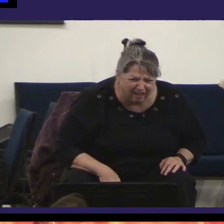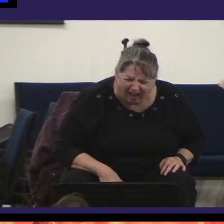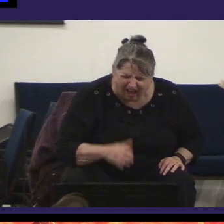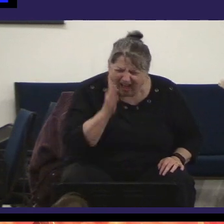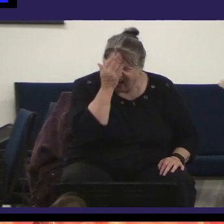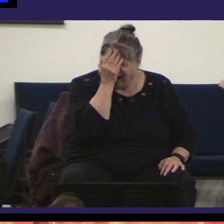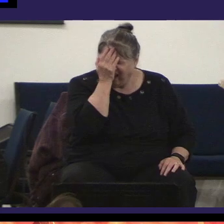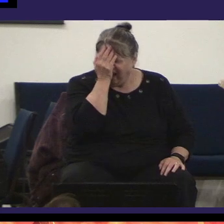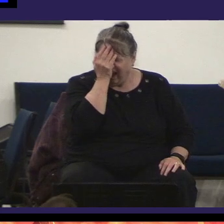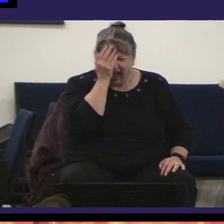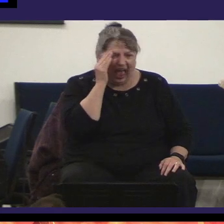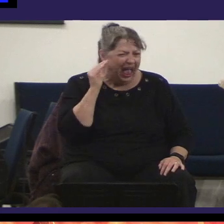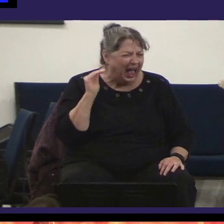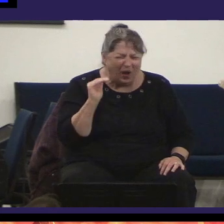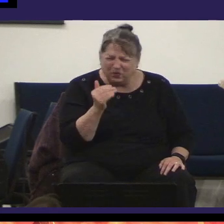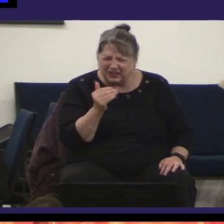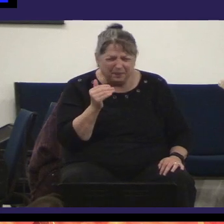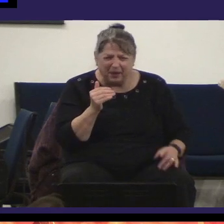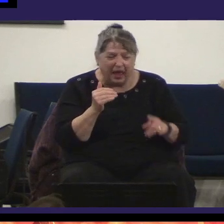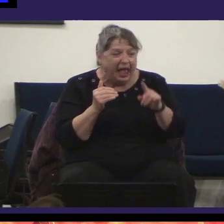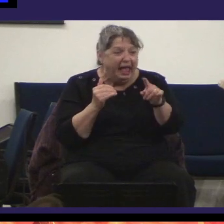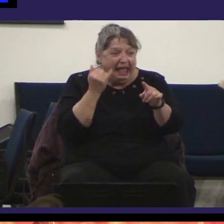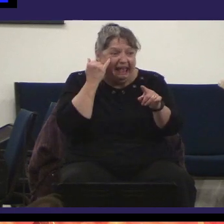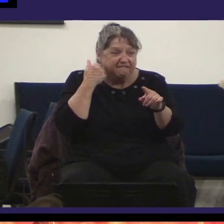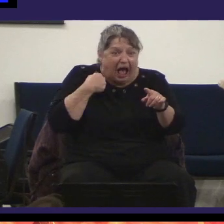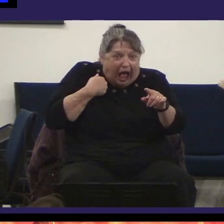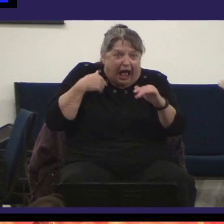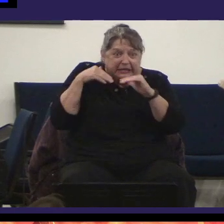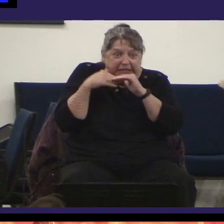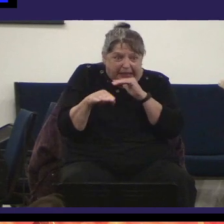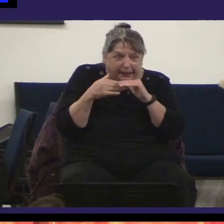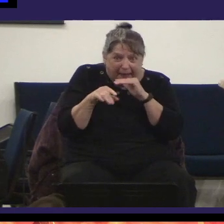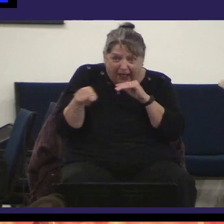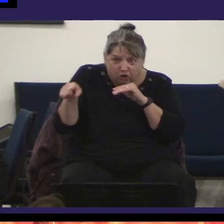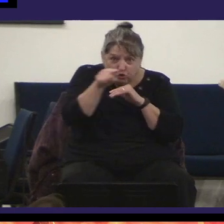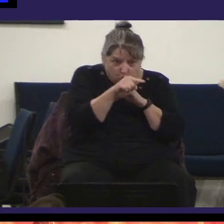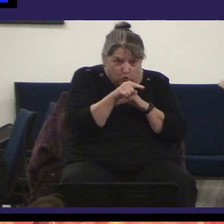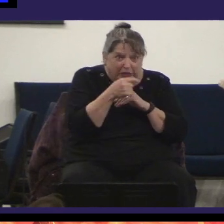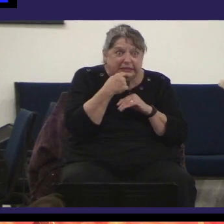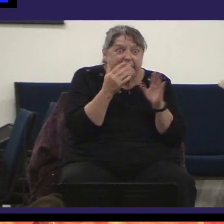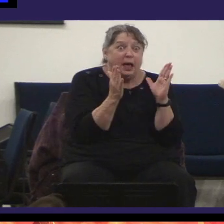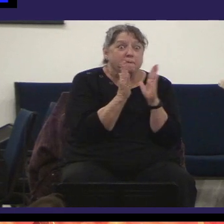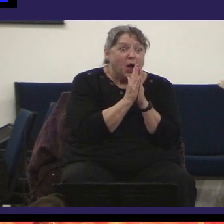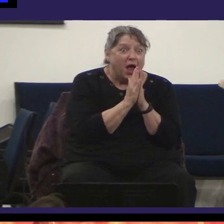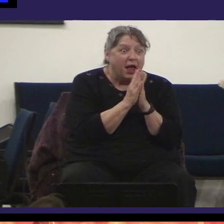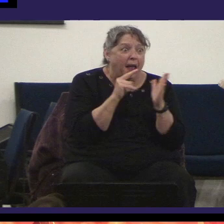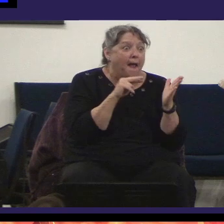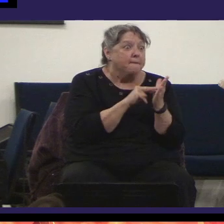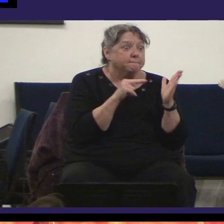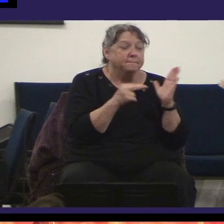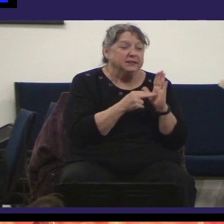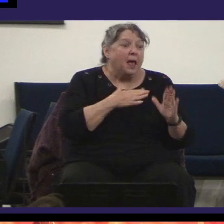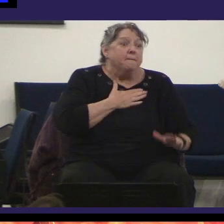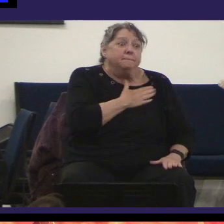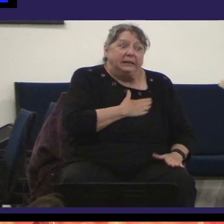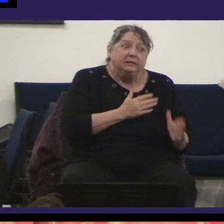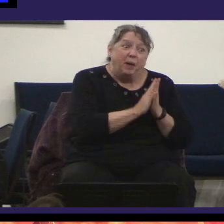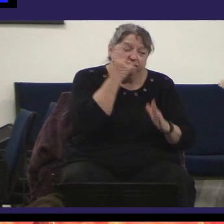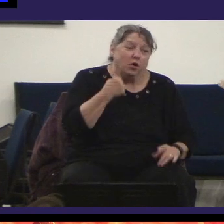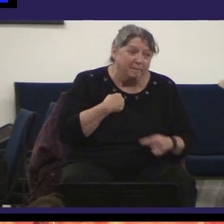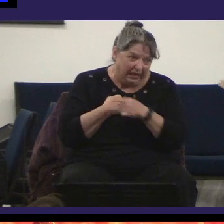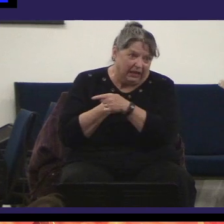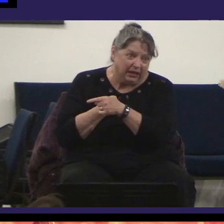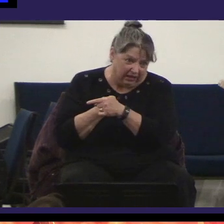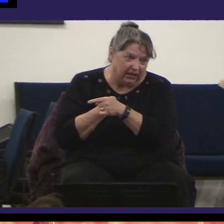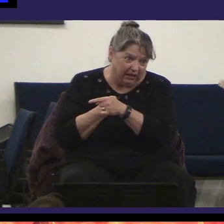I need your prayers. If I ever send out an email asking for prayer and those letters are in capital letters, just know there's an attack and I need your prayers.